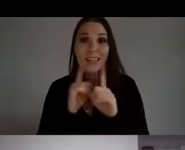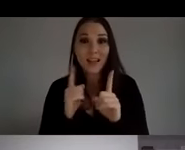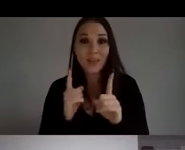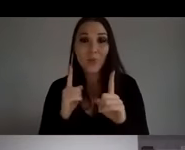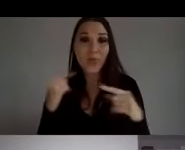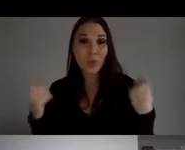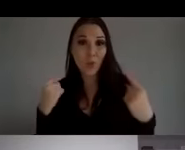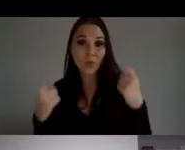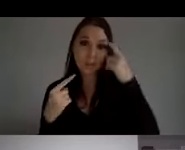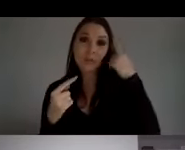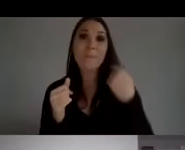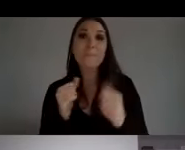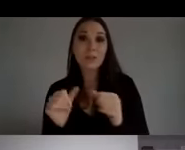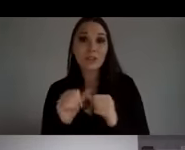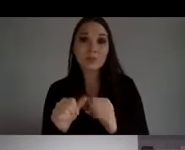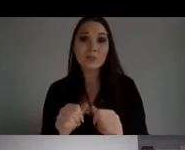vector.